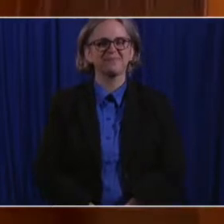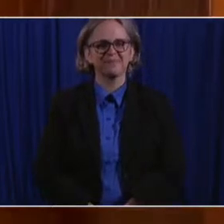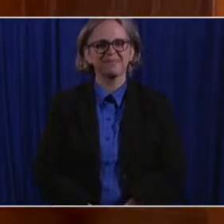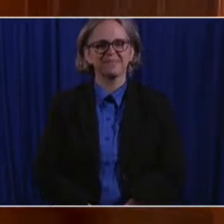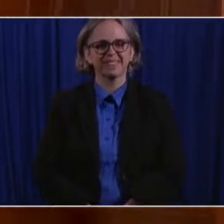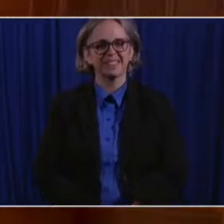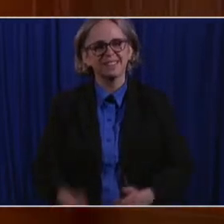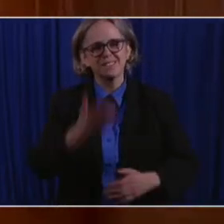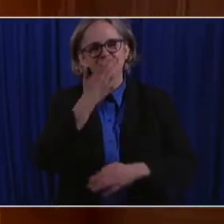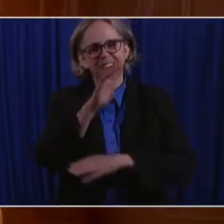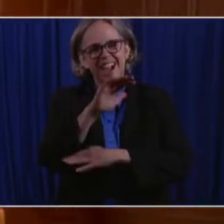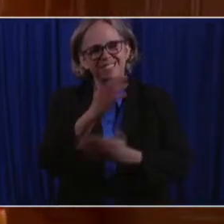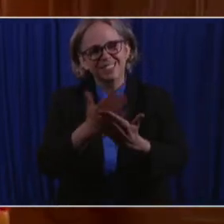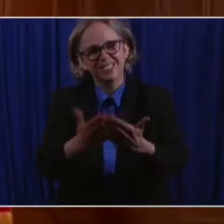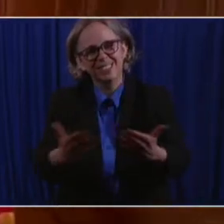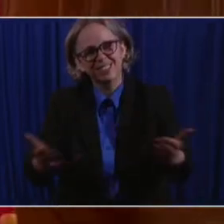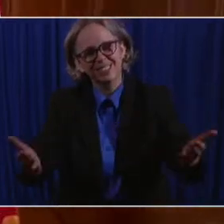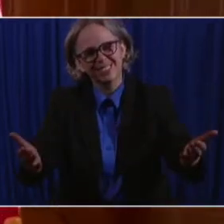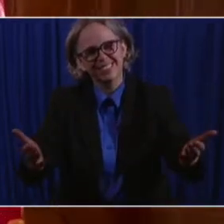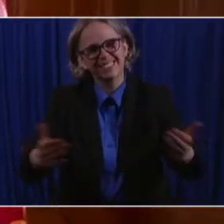Afternoon, everyone.